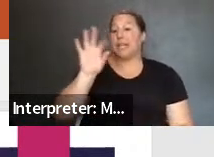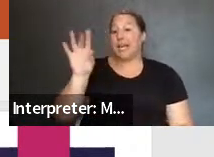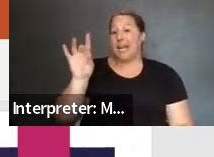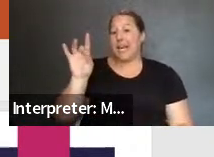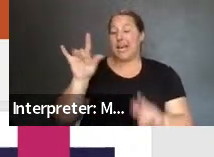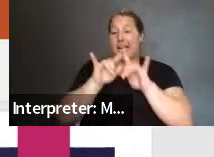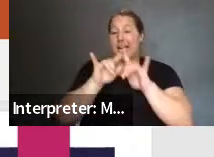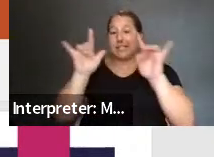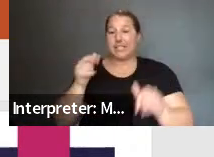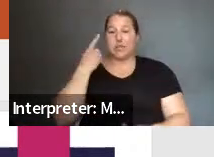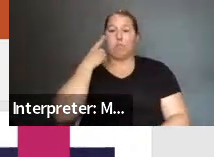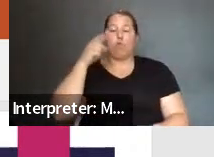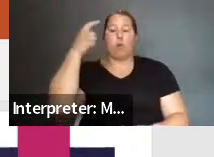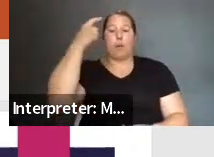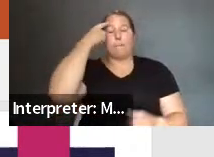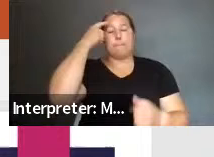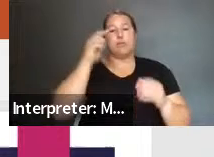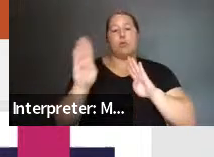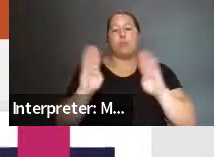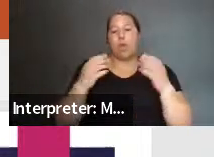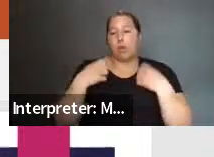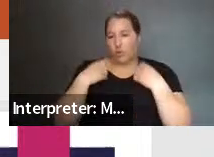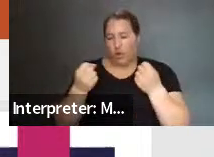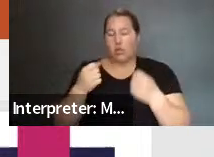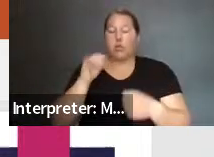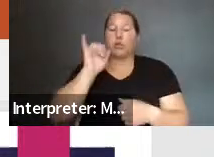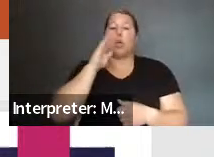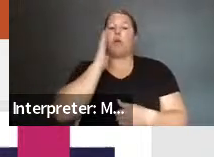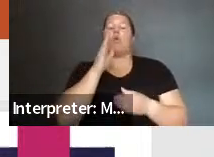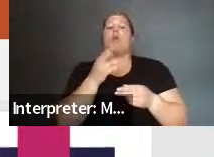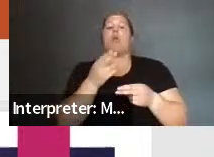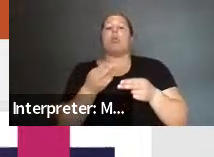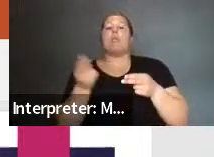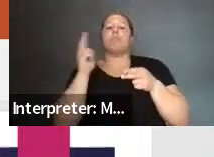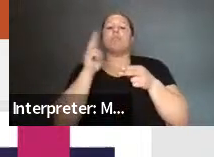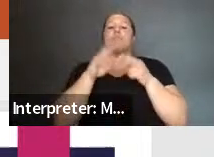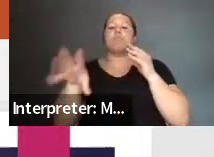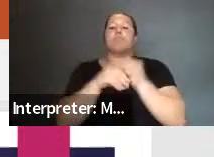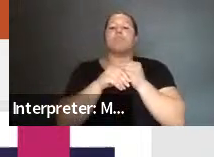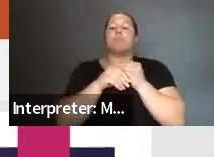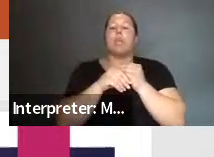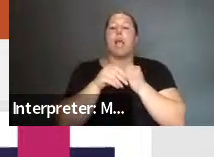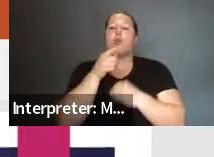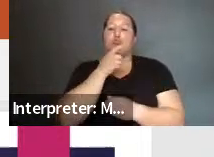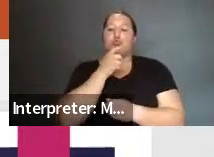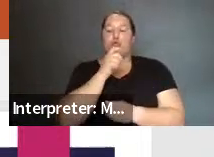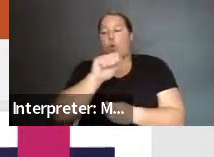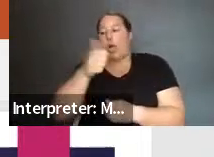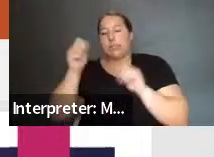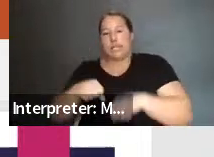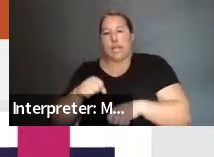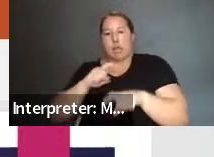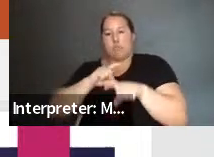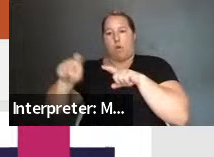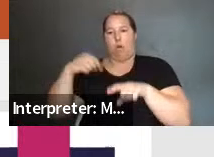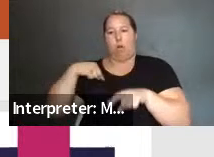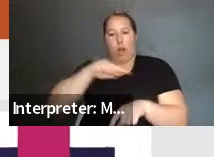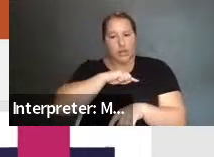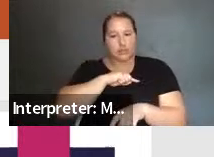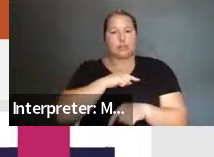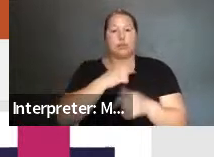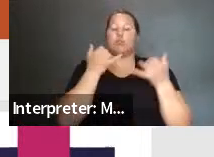health and behavioral health. And so that will be added to a possibility of who else could dispatch us. But right now we're working